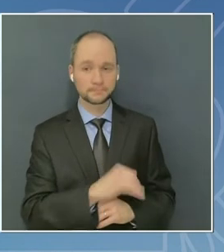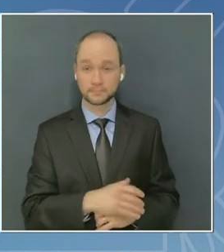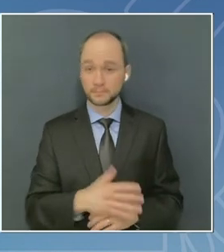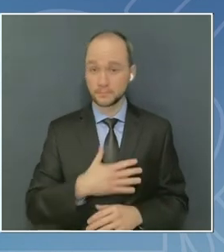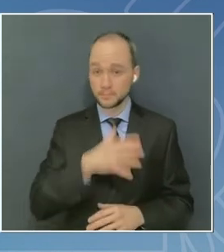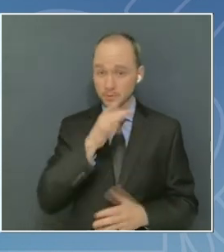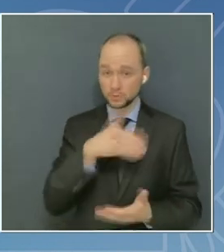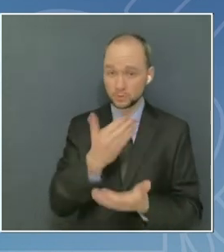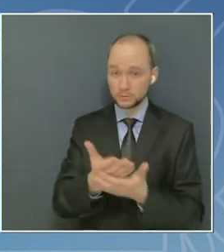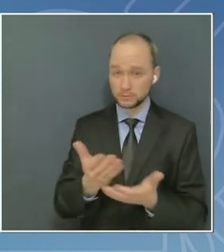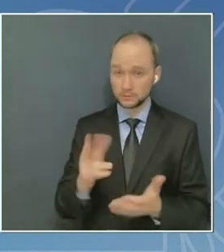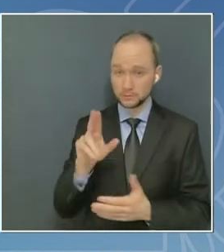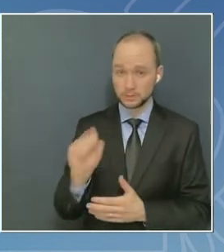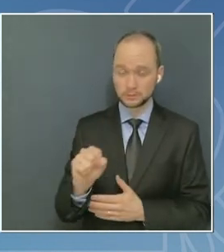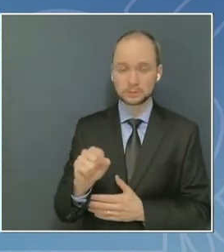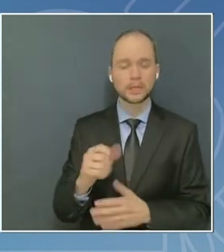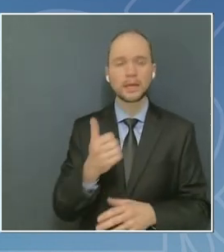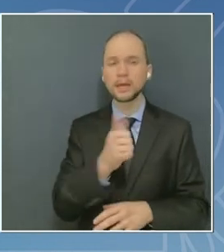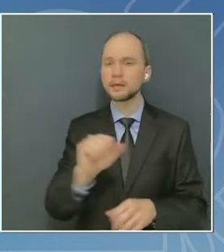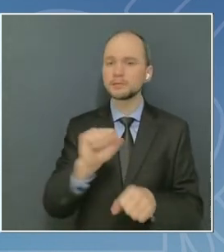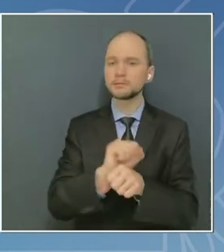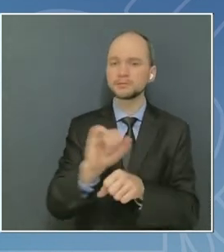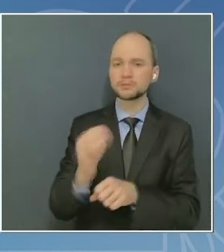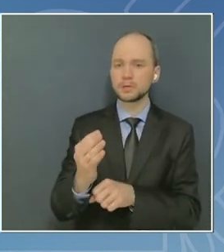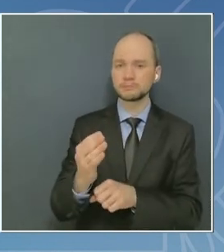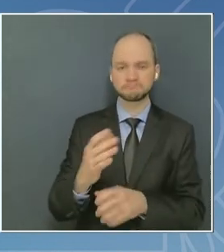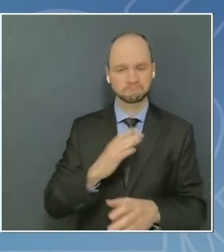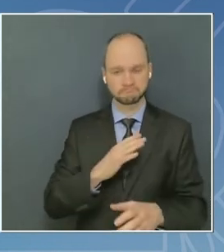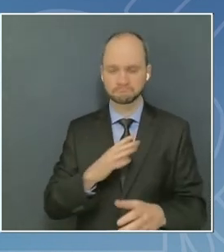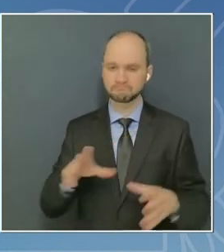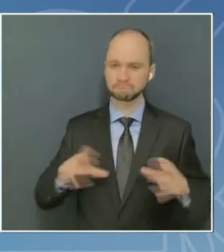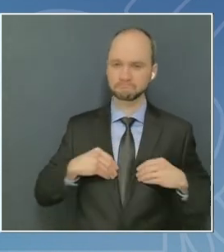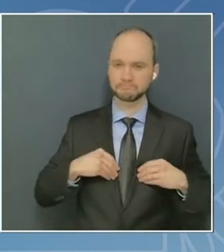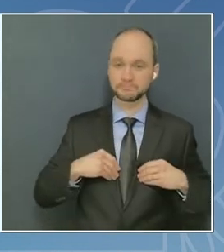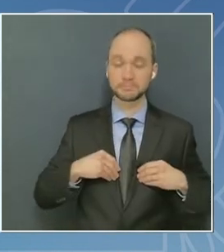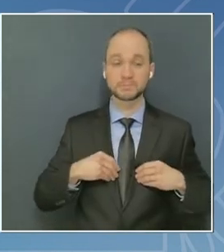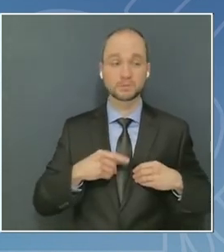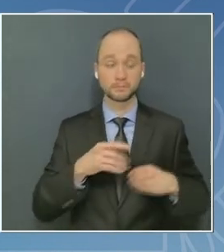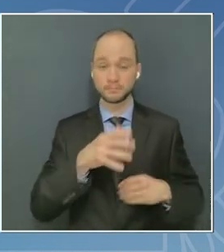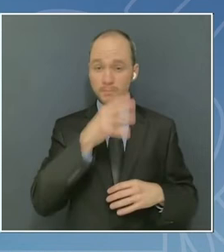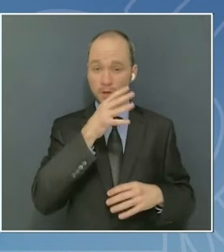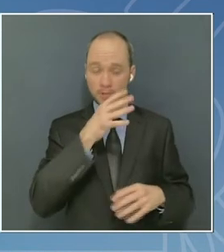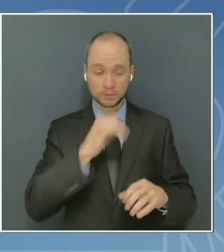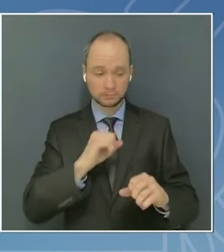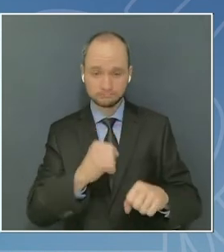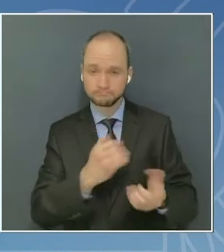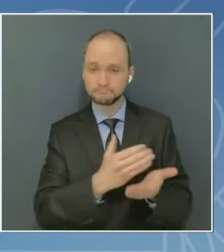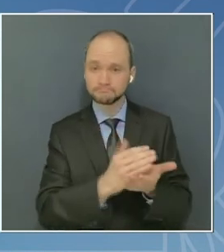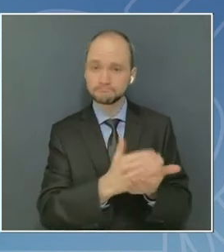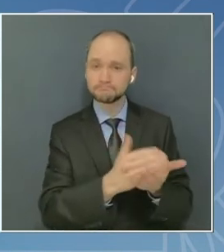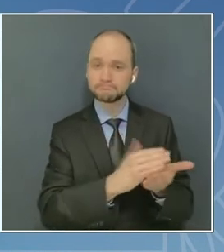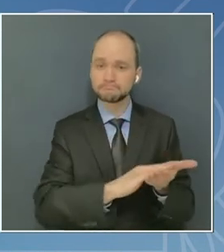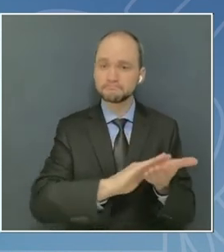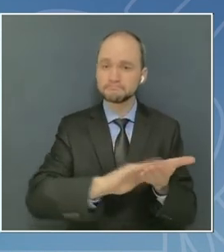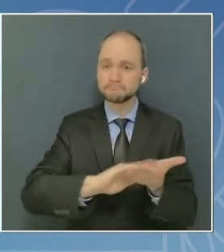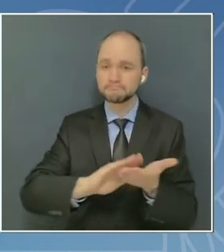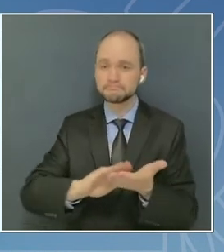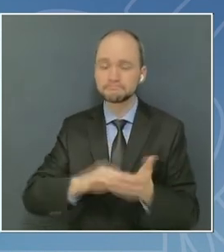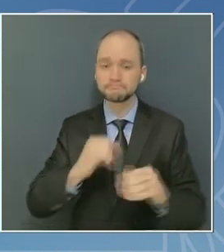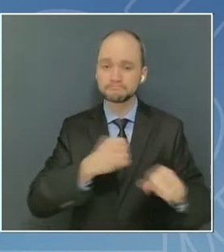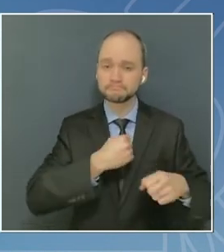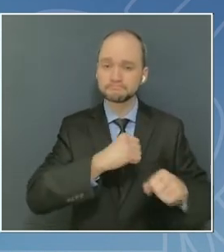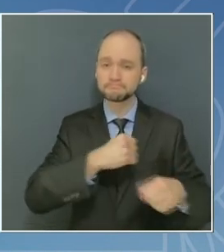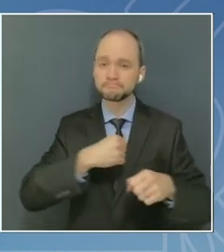She held a broom so that I could hold a pen in my hand and rewrite the